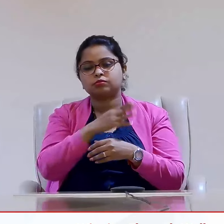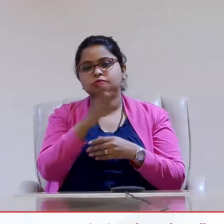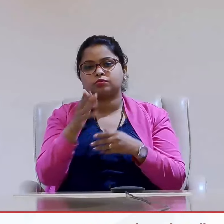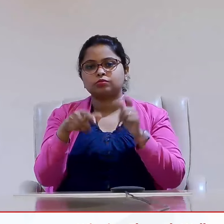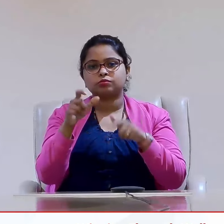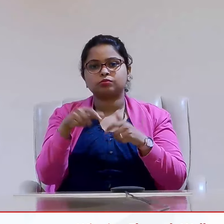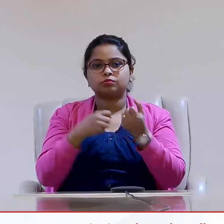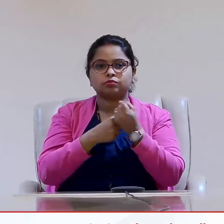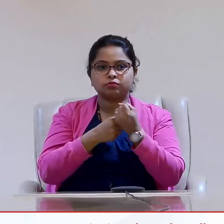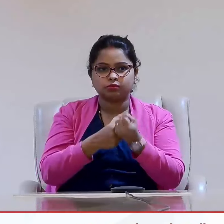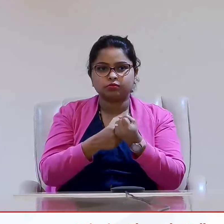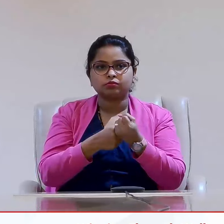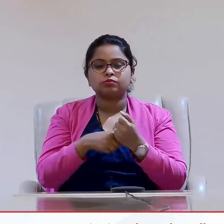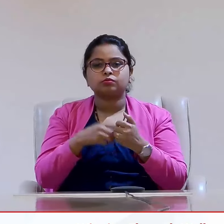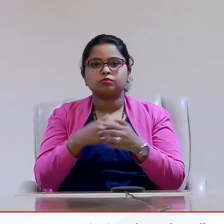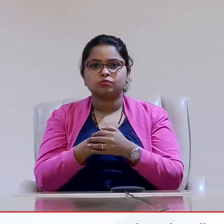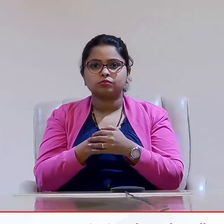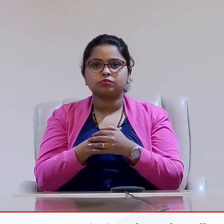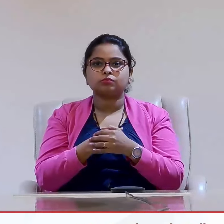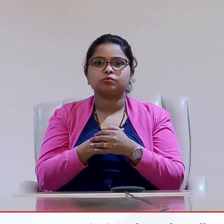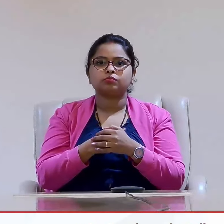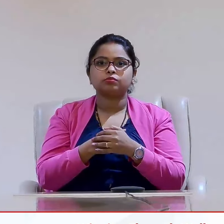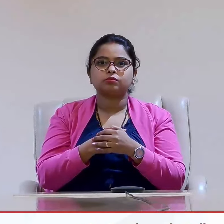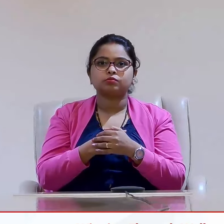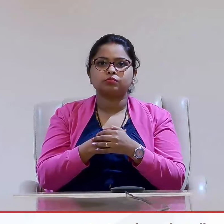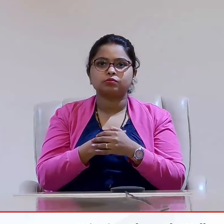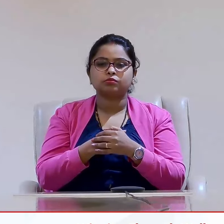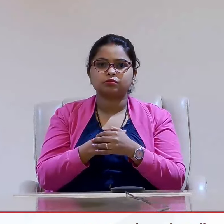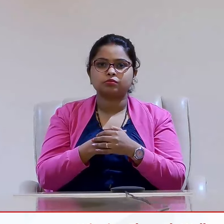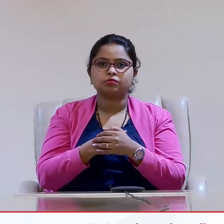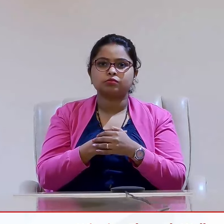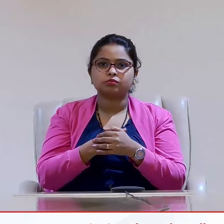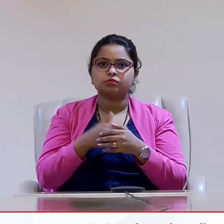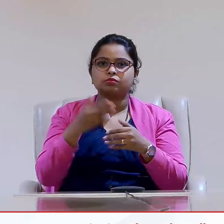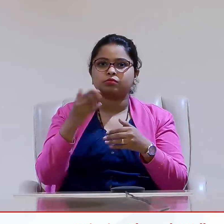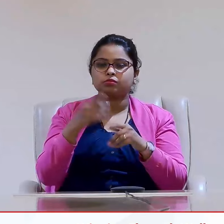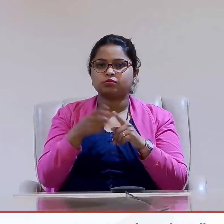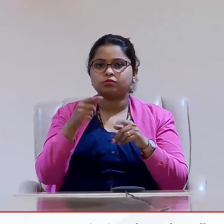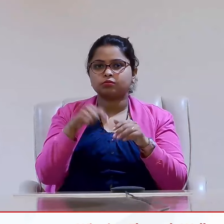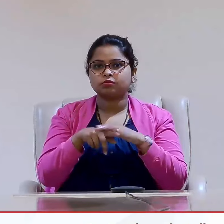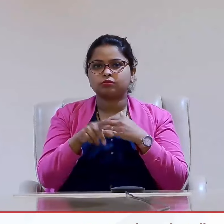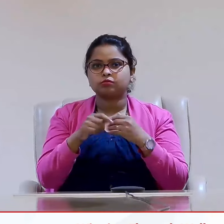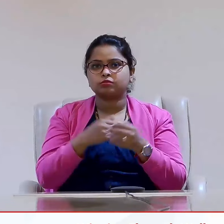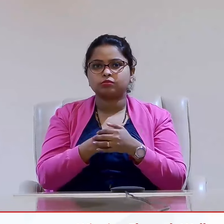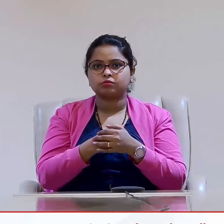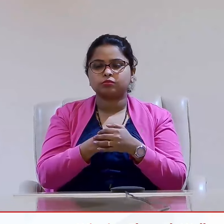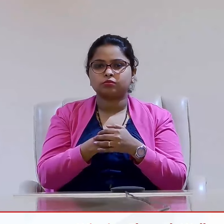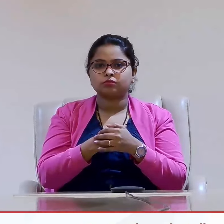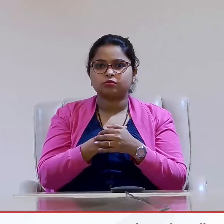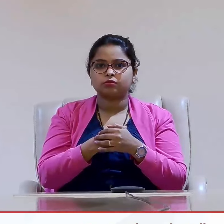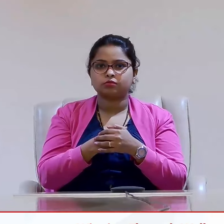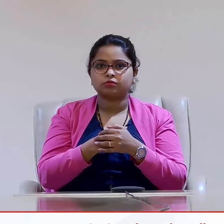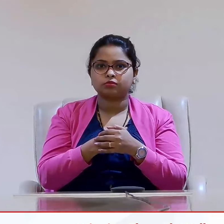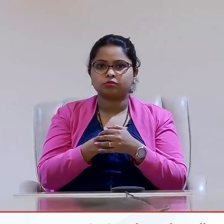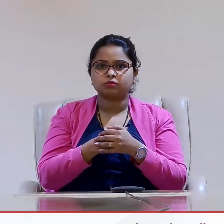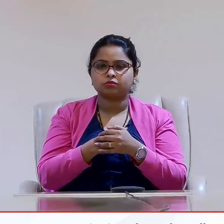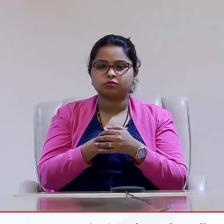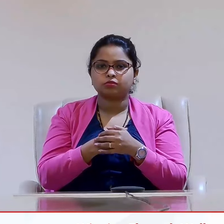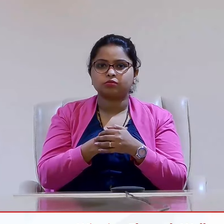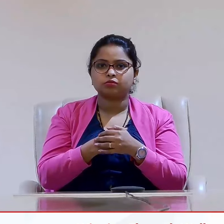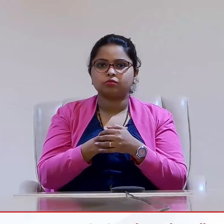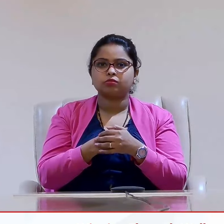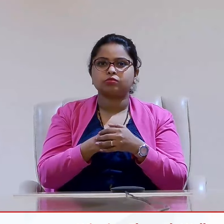the organization which Union Bank of India does. But here, it is not just about a visually challenged person. It could just